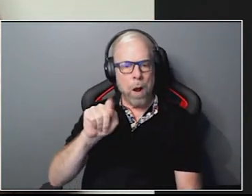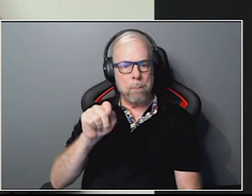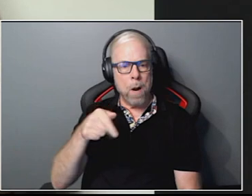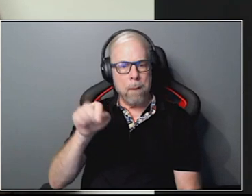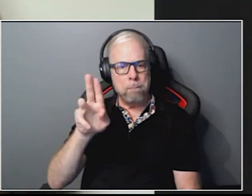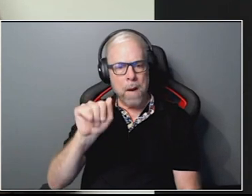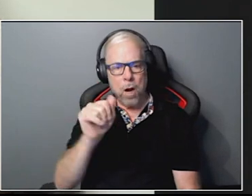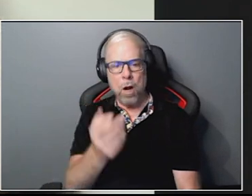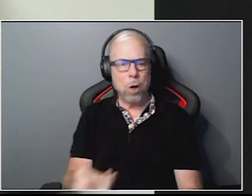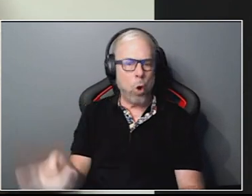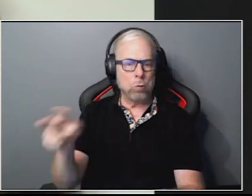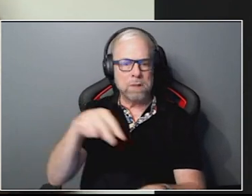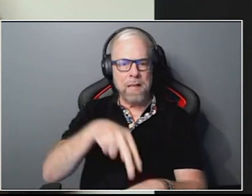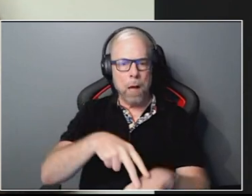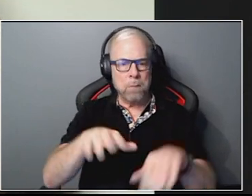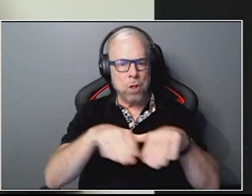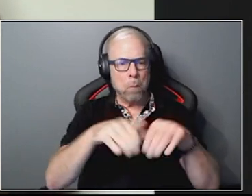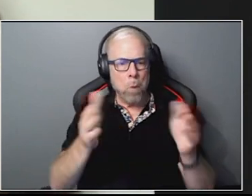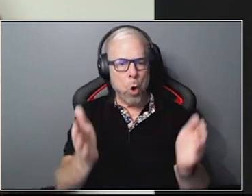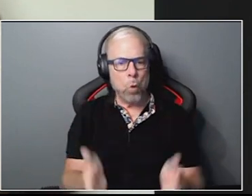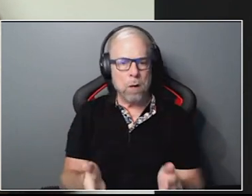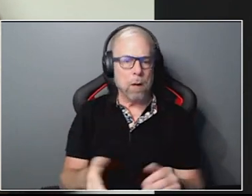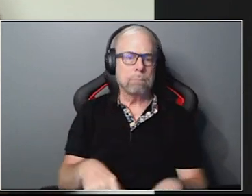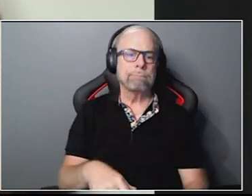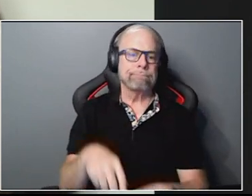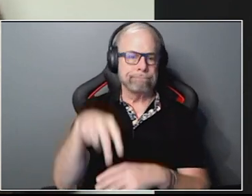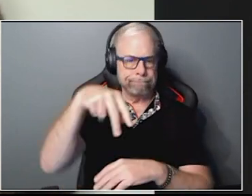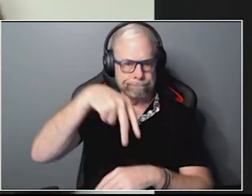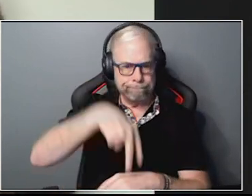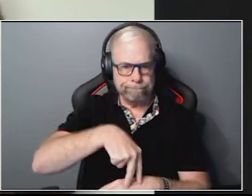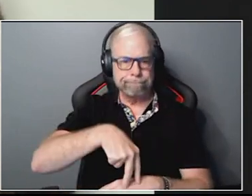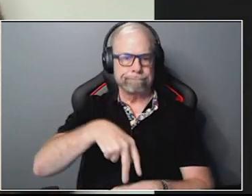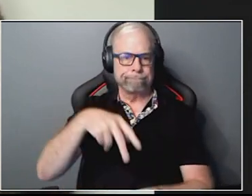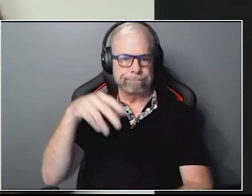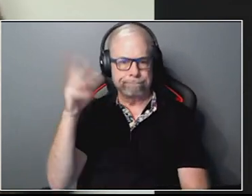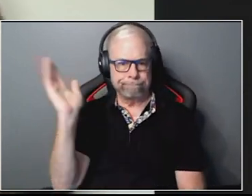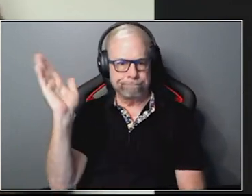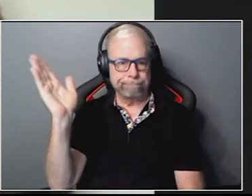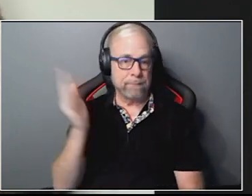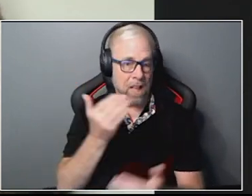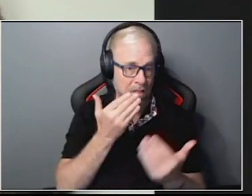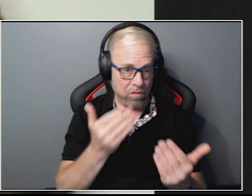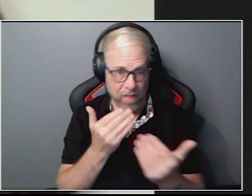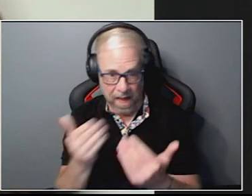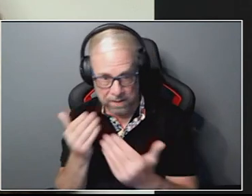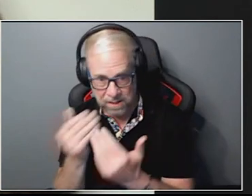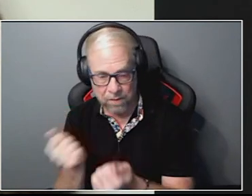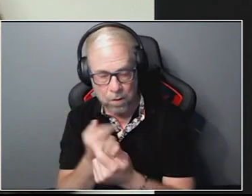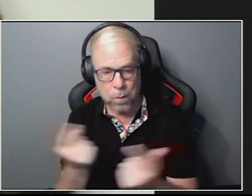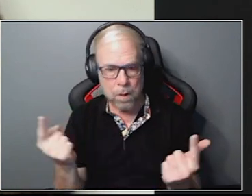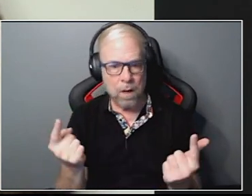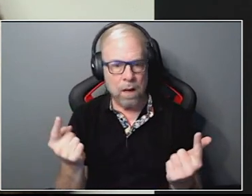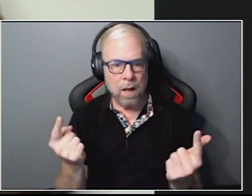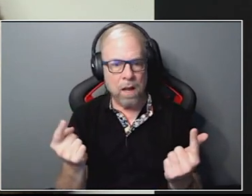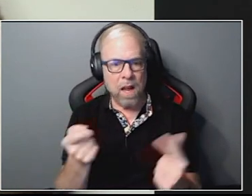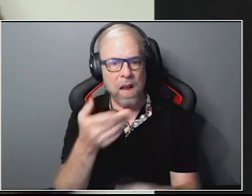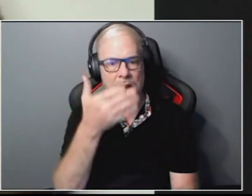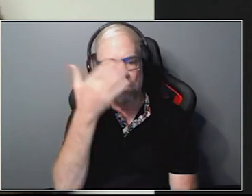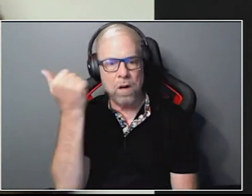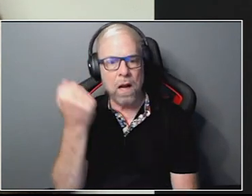introduces everyone and thanks everyone. And he forgot to mention my name.